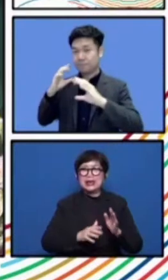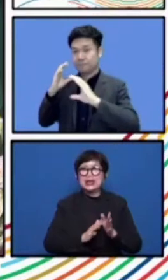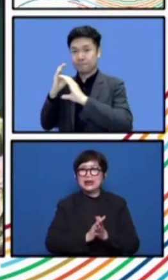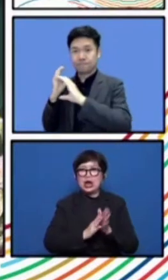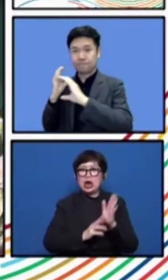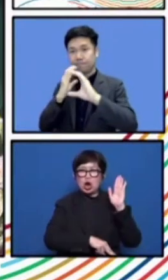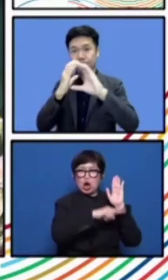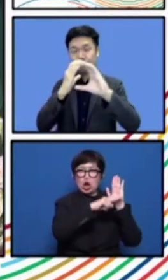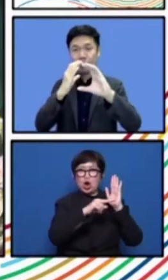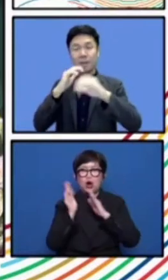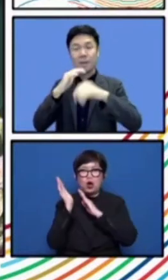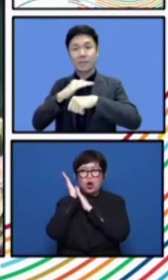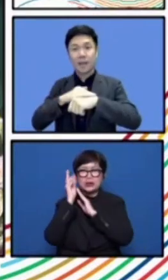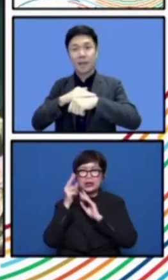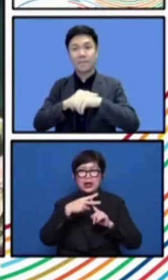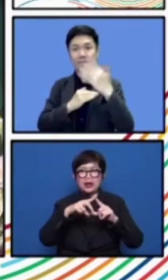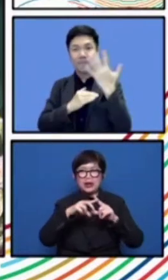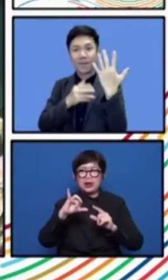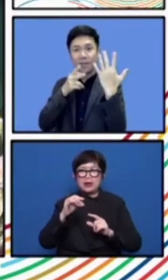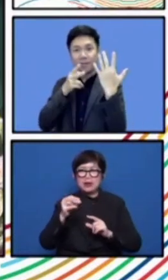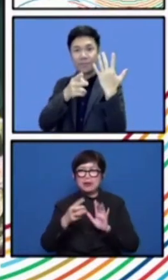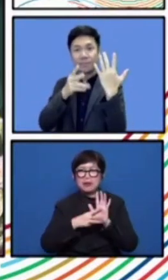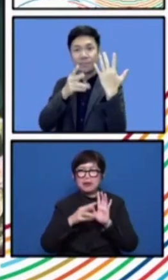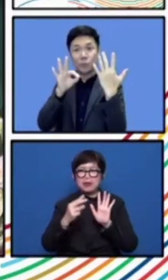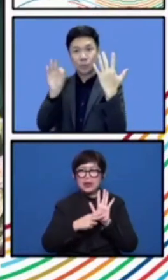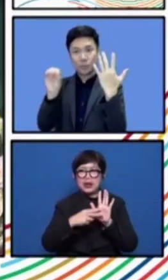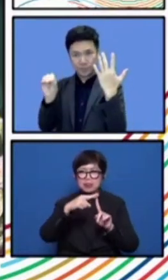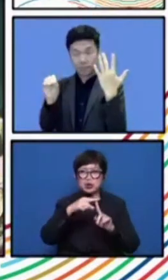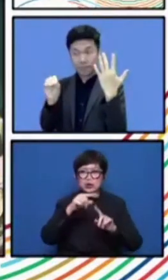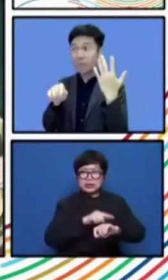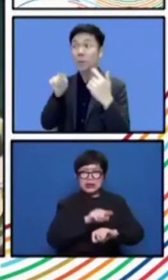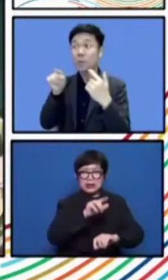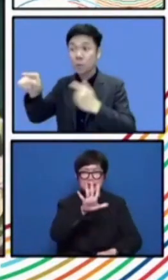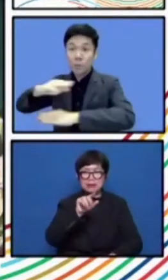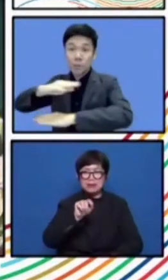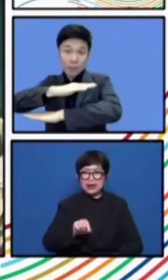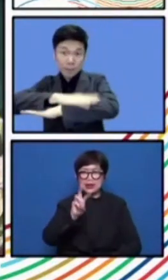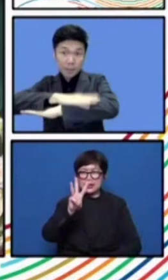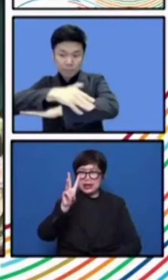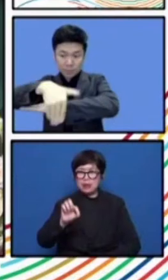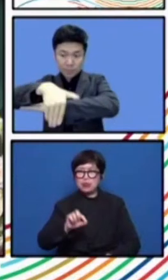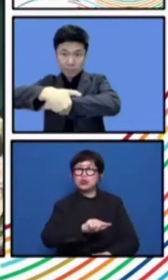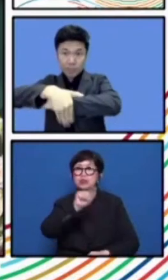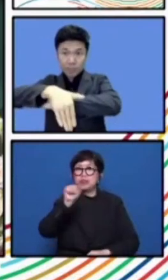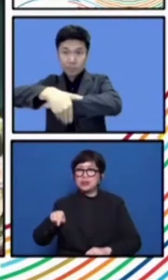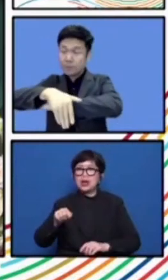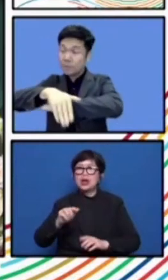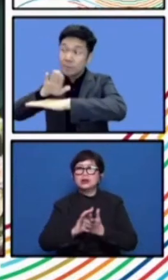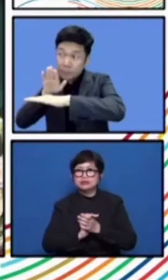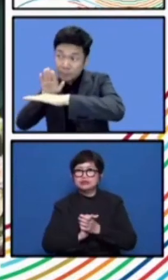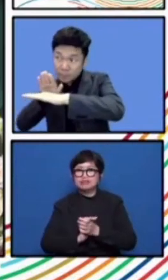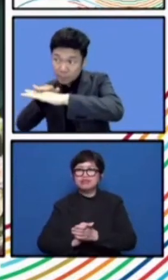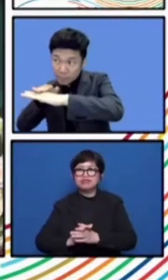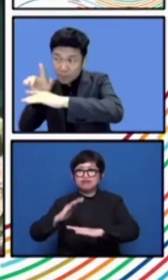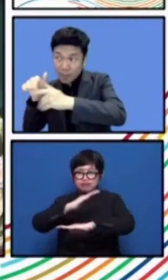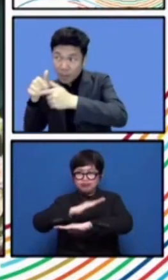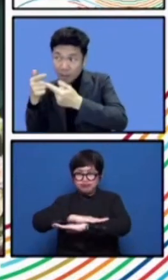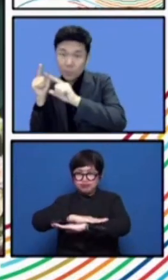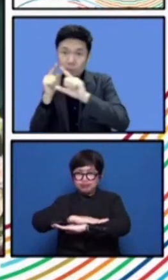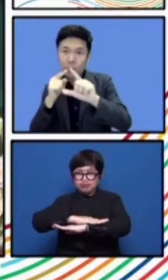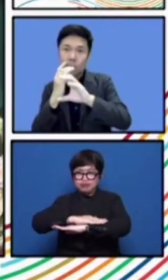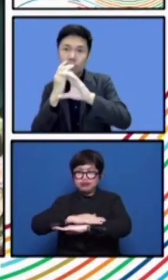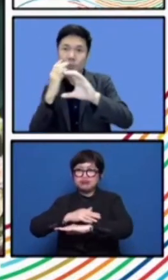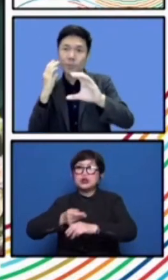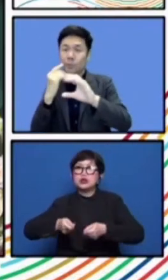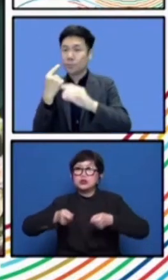onwards please consult the registration counter for more information about the gala dinner Arrangement which had briefed you in the morning and I'm